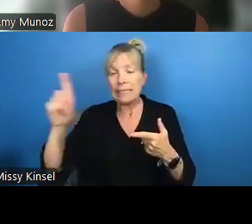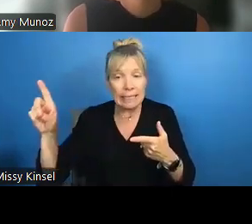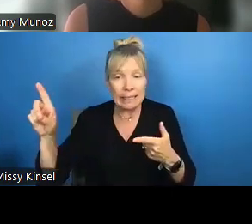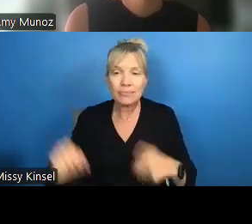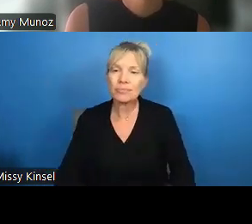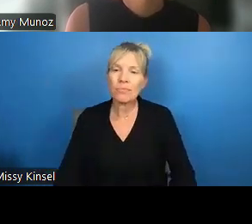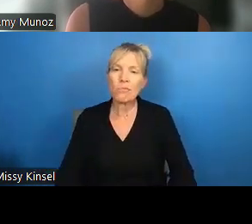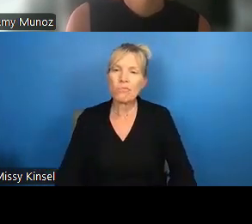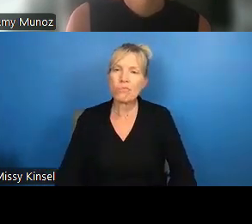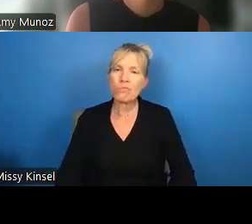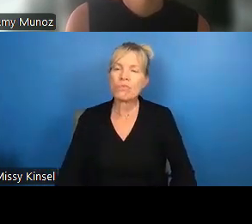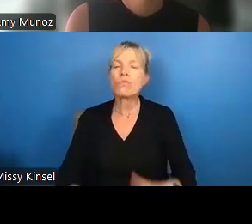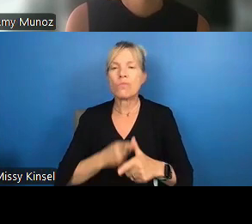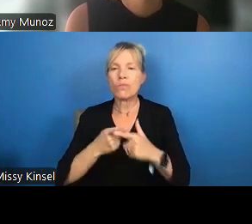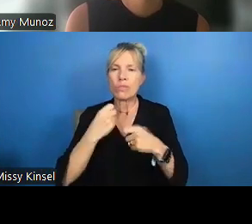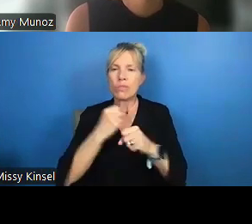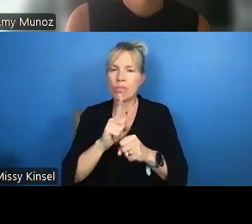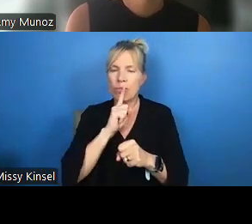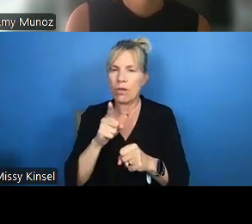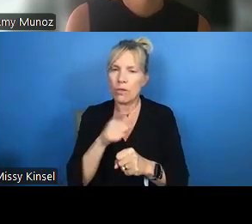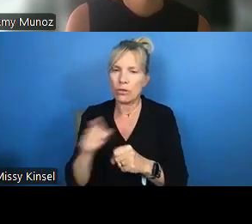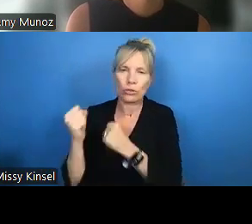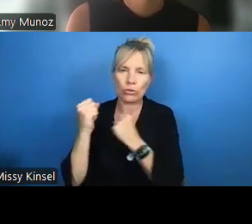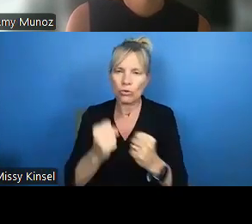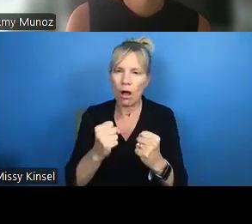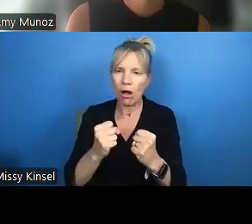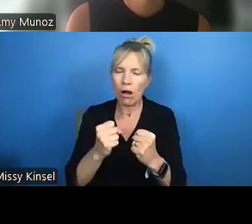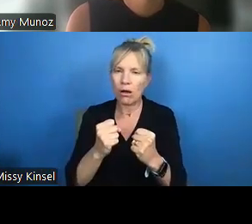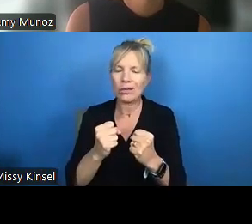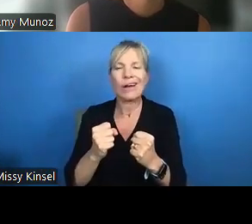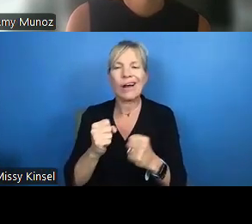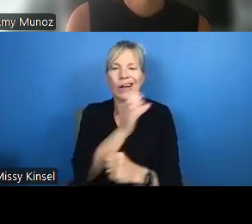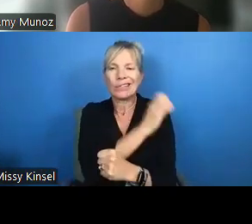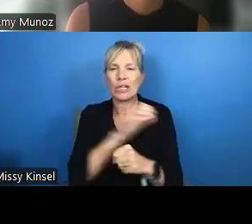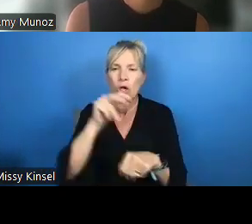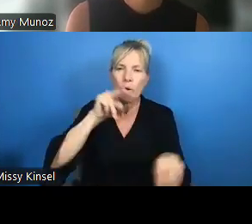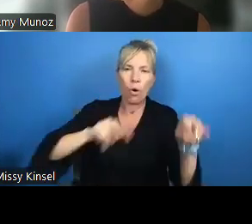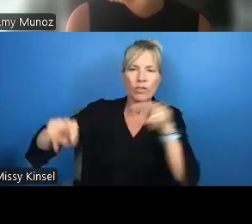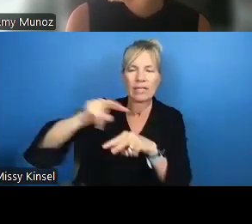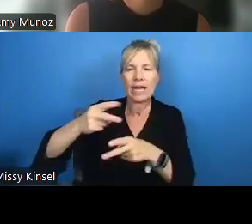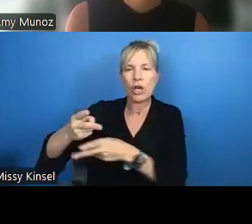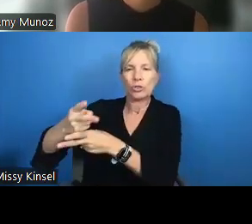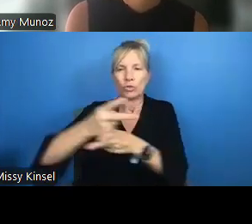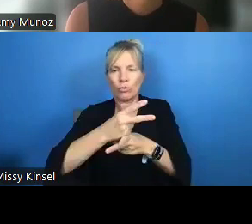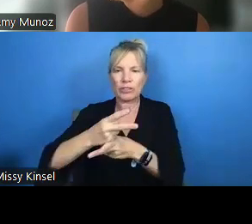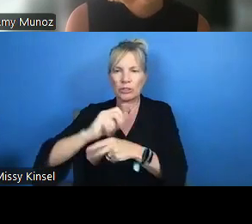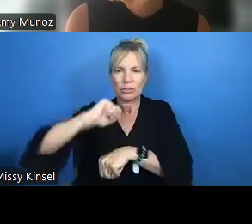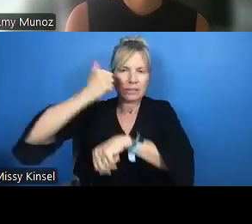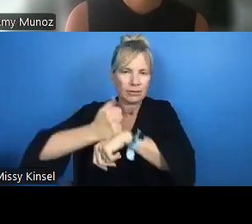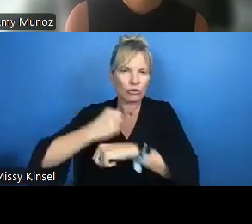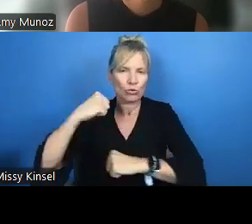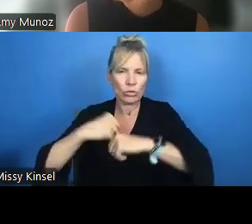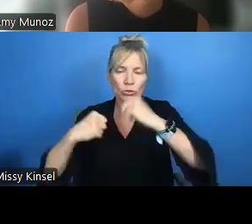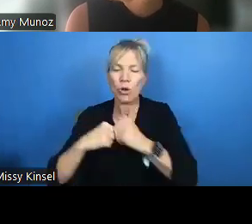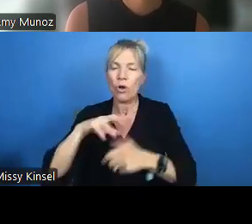disabilities, and then making sure there's that strong kind of clinical oversight and supervision structure. So both within our